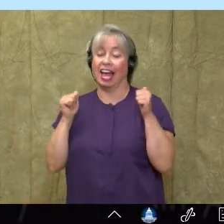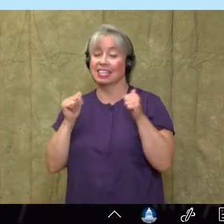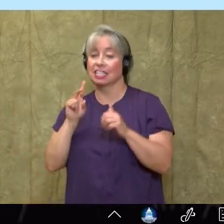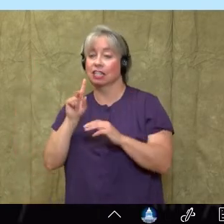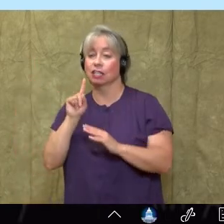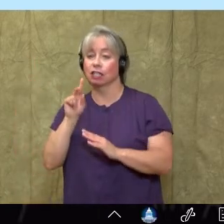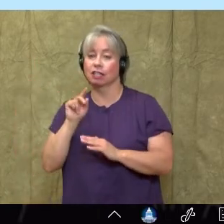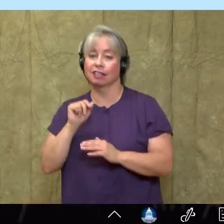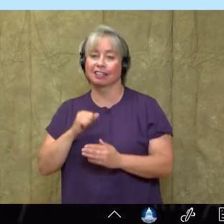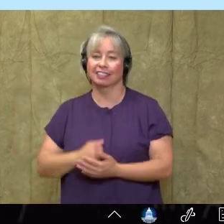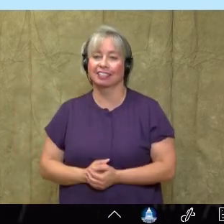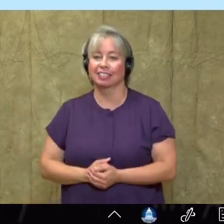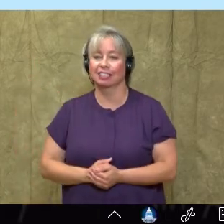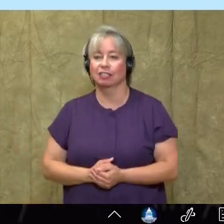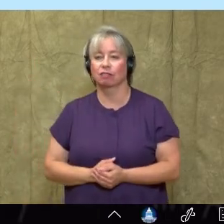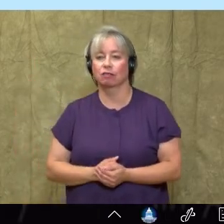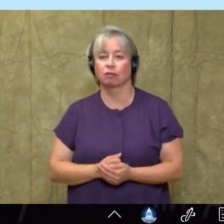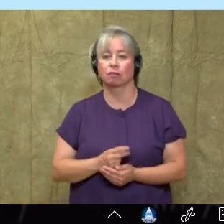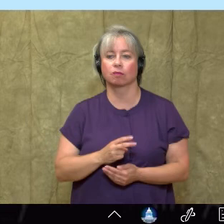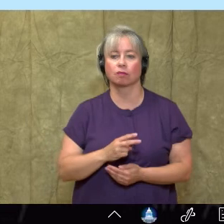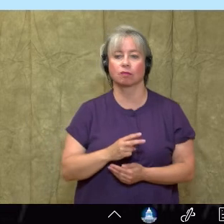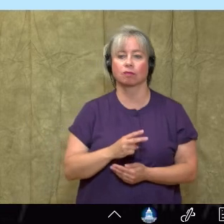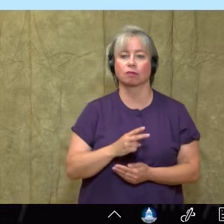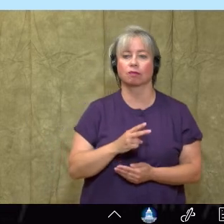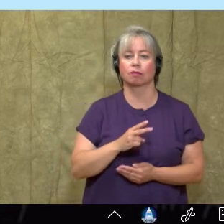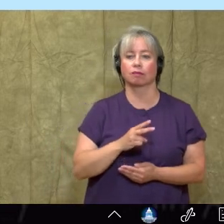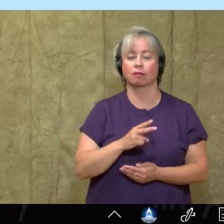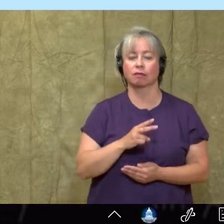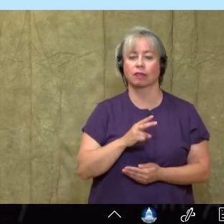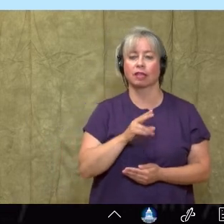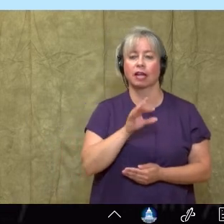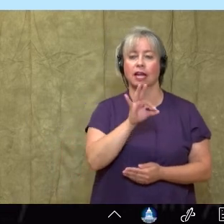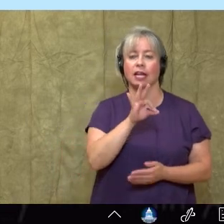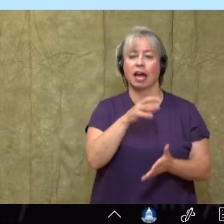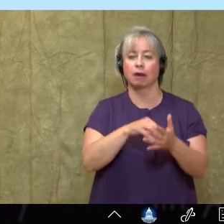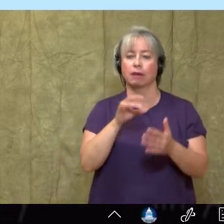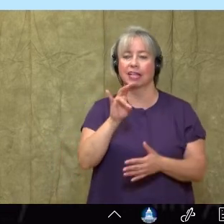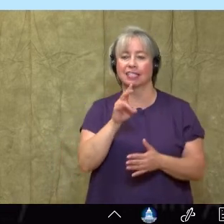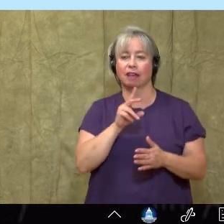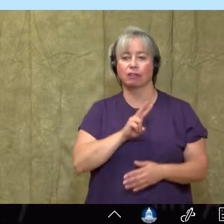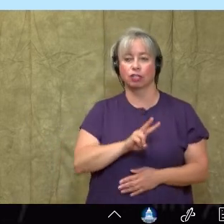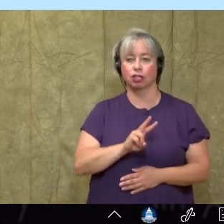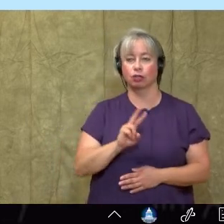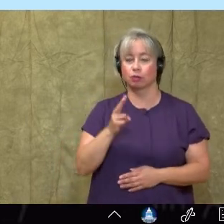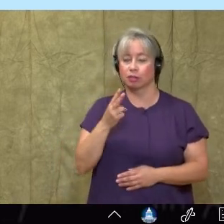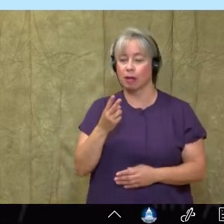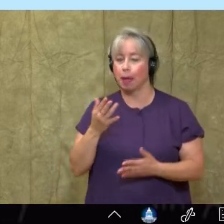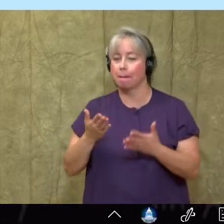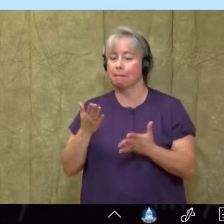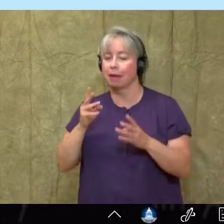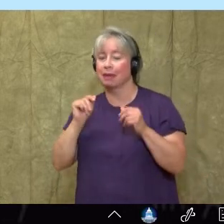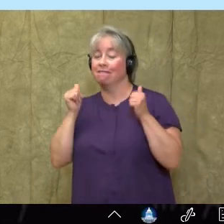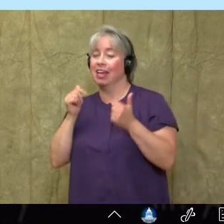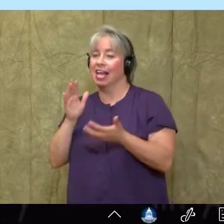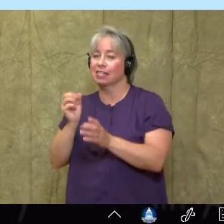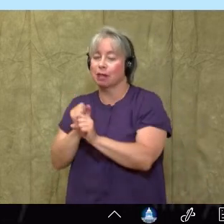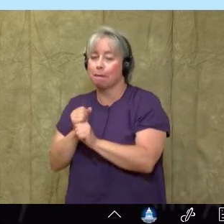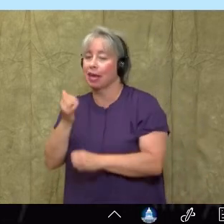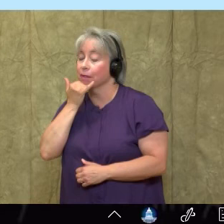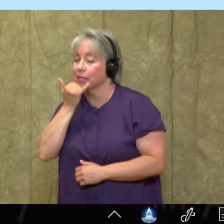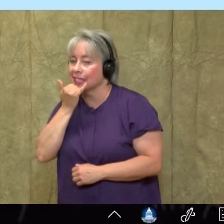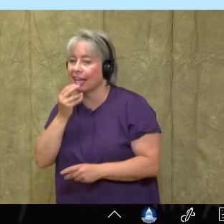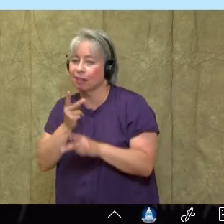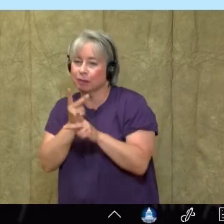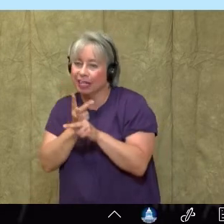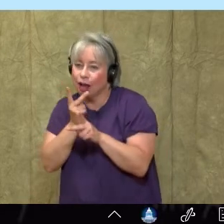Here we go. 9 minus 7 is 2. When we go quick, we might make a mistake. 3 minus 5